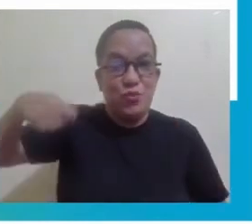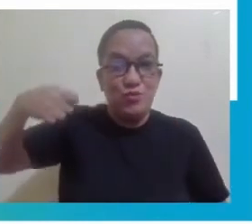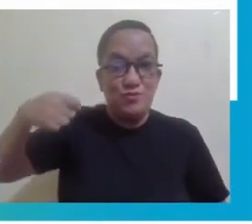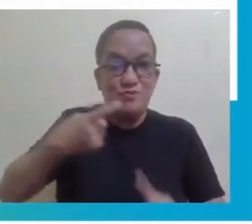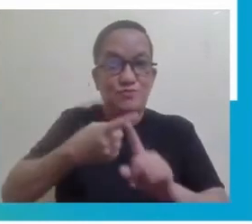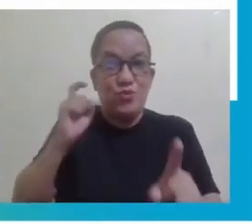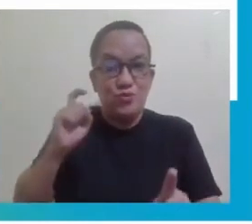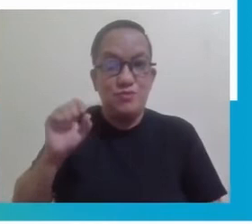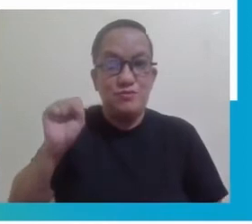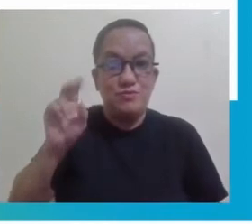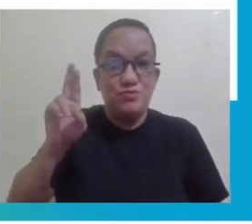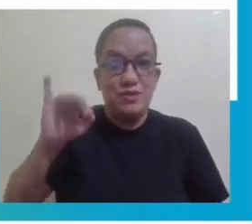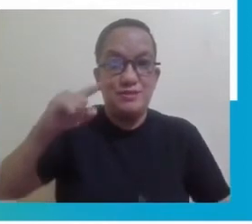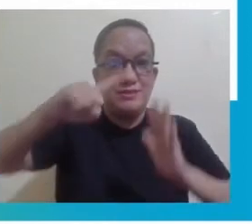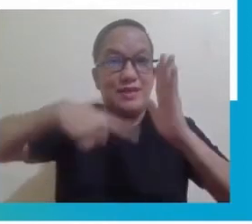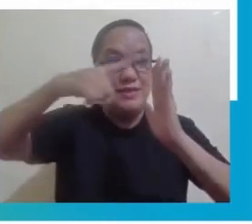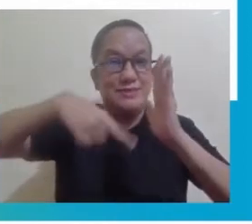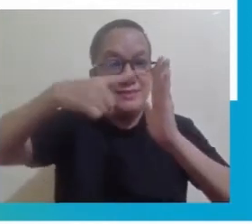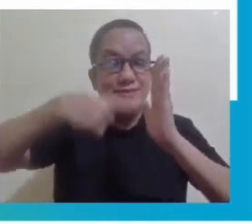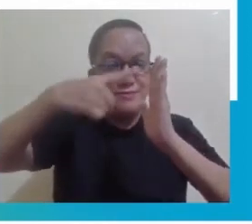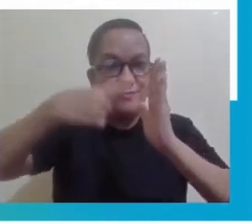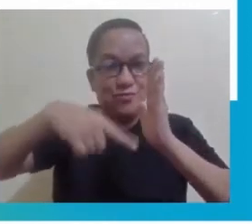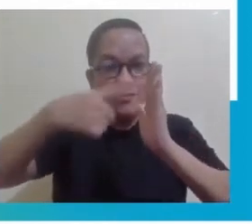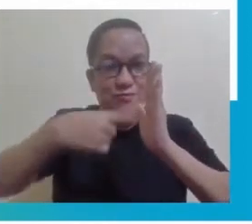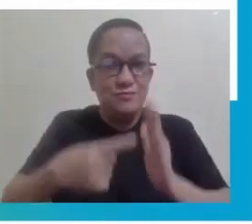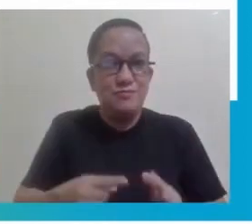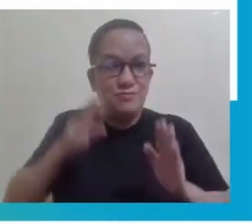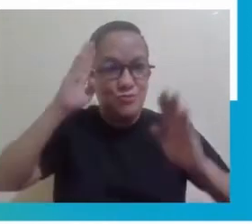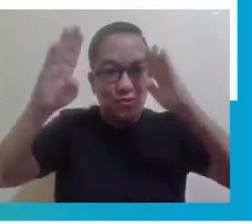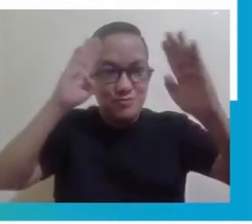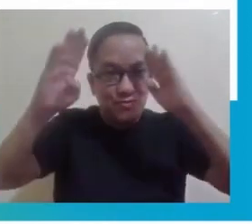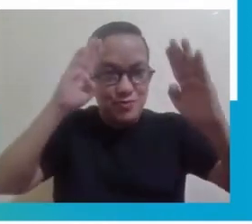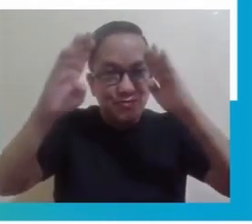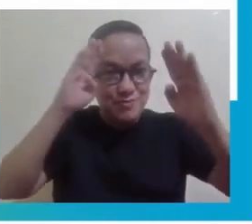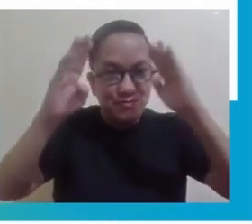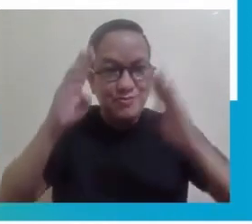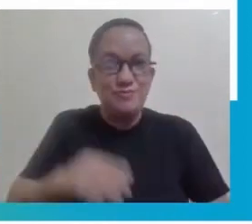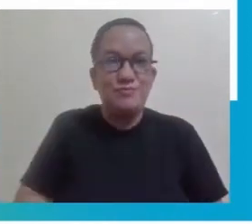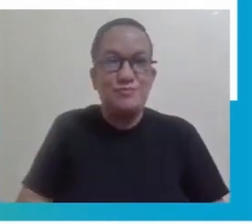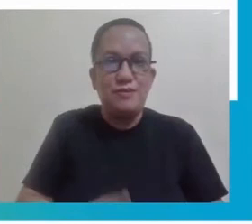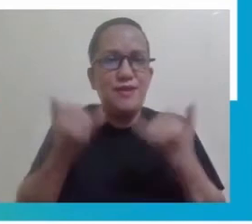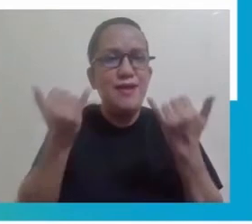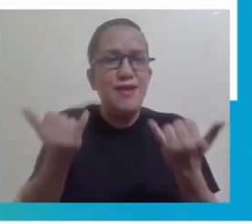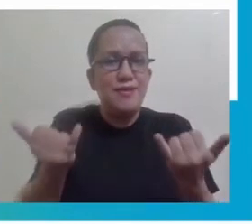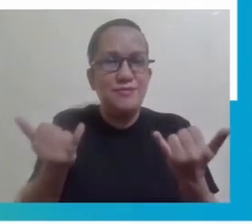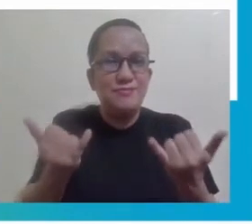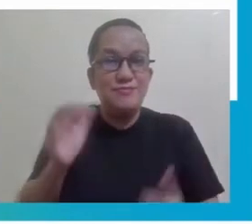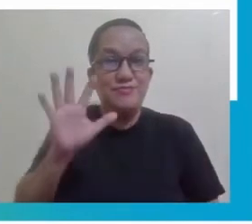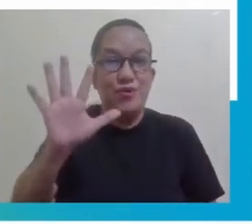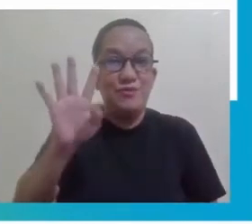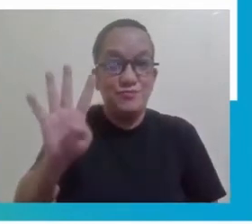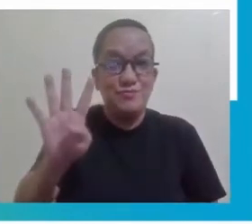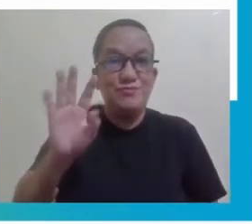and greeting from the NGO Forum and ADB in the occasion of 54th Annual General Meeting. And thanking